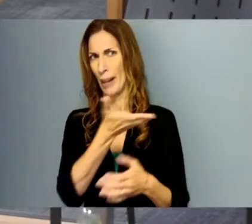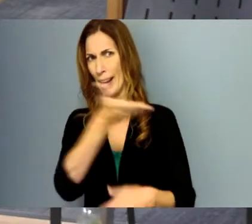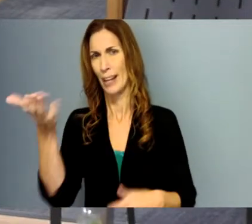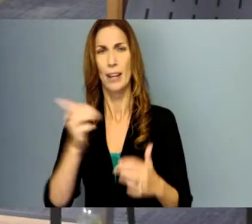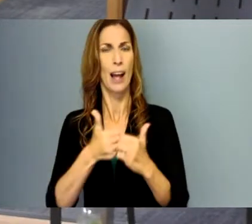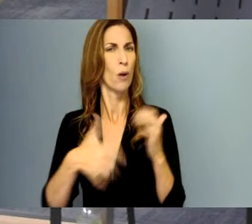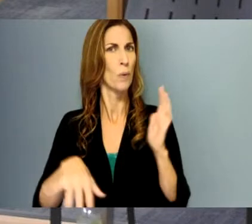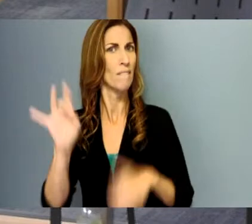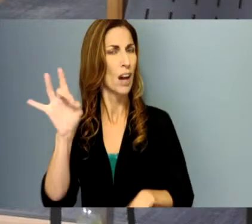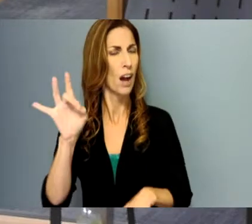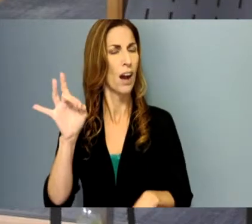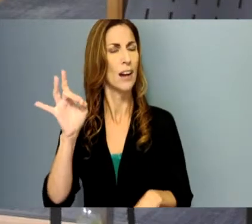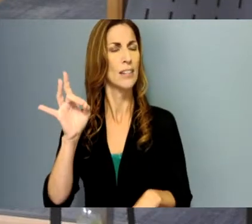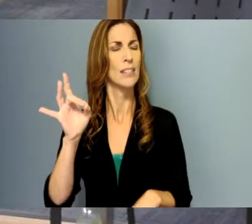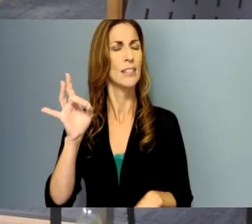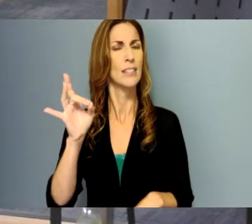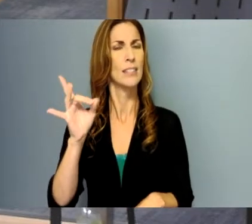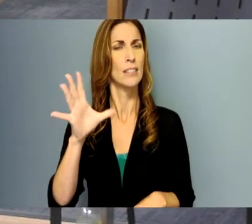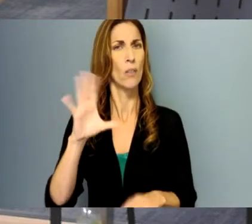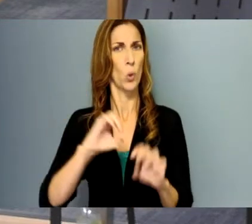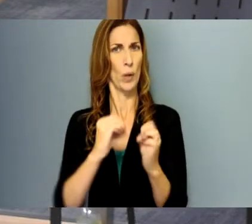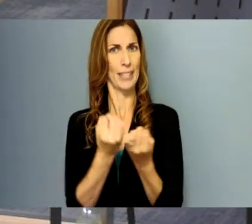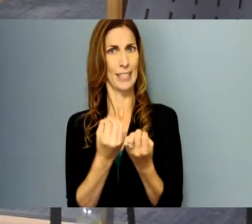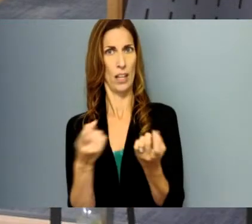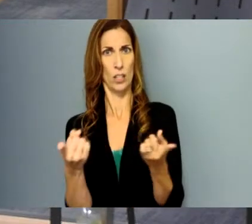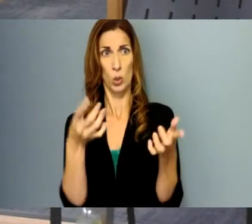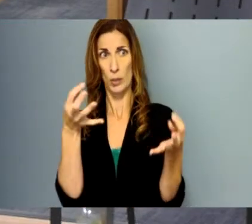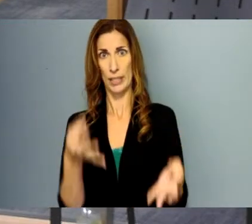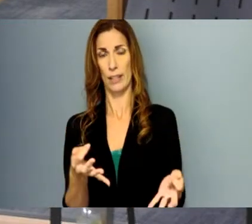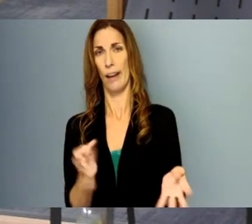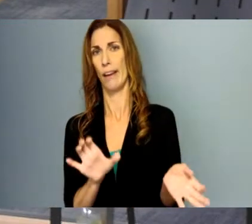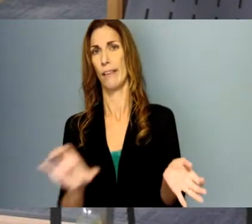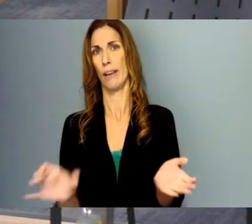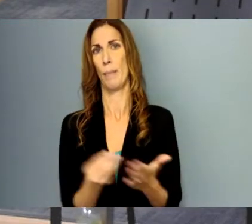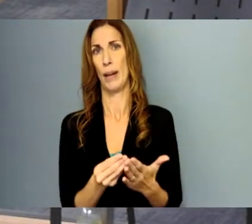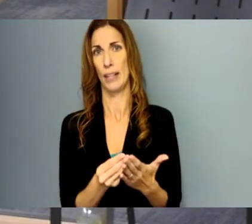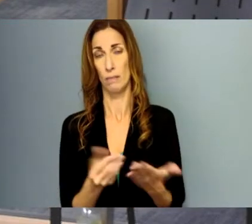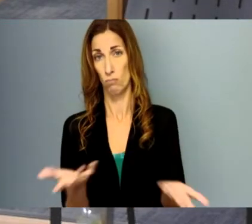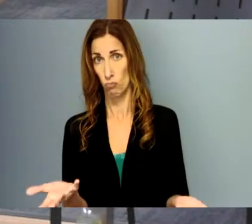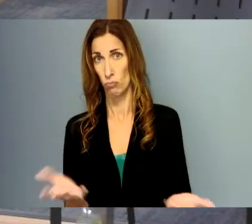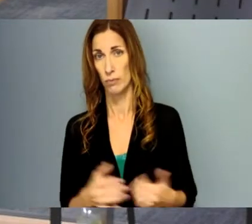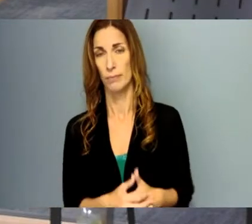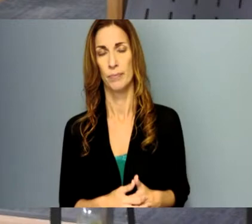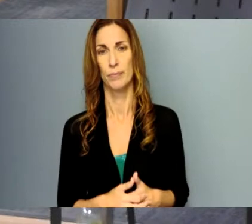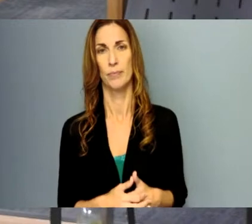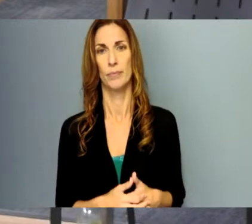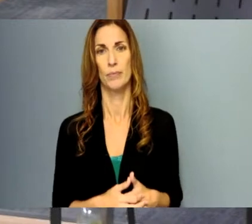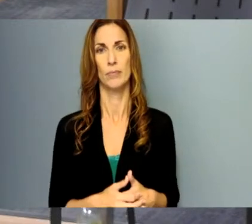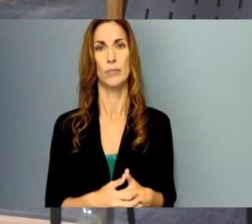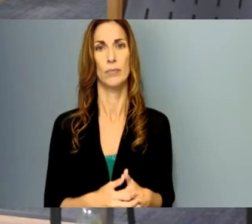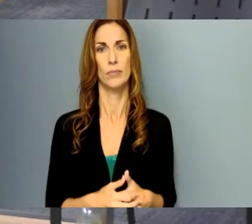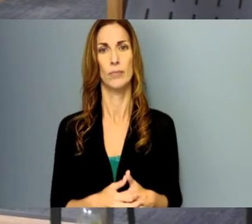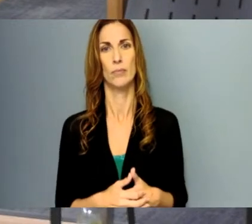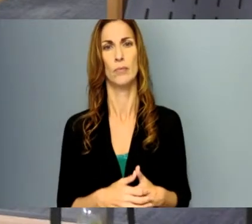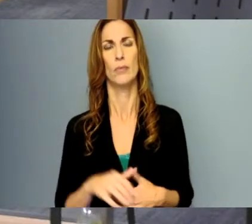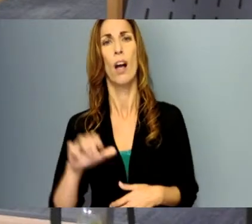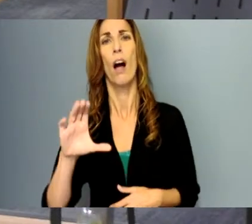find the organizations that you give money to. Under the consent agenda,